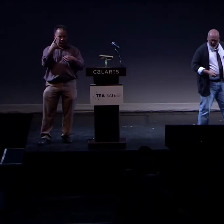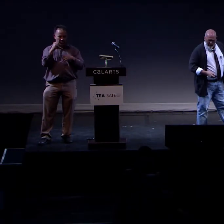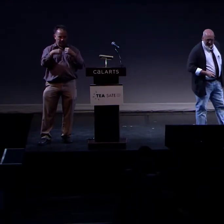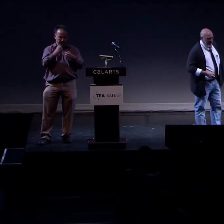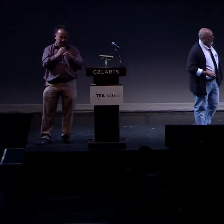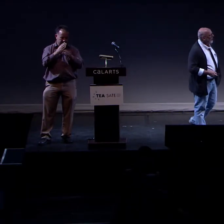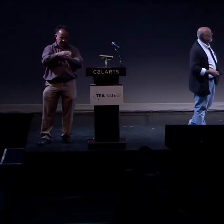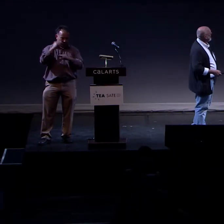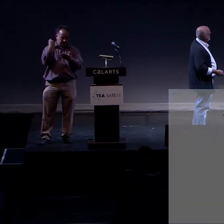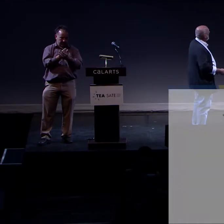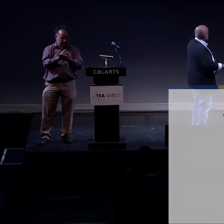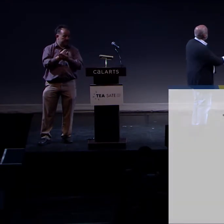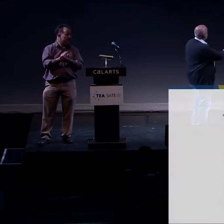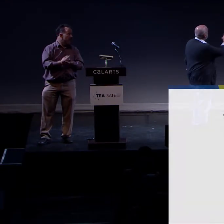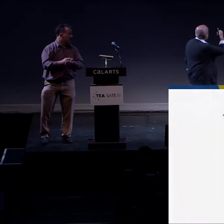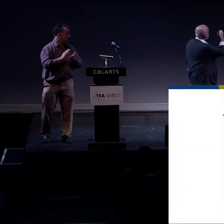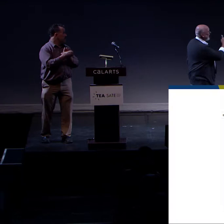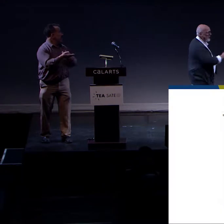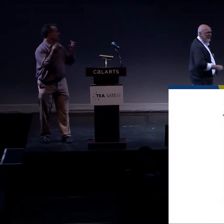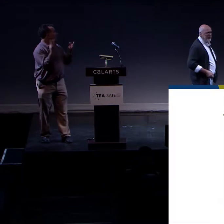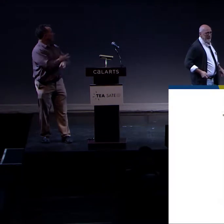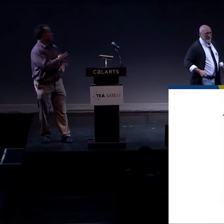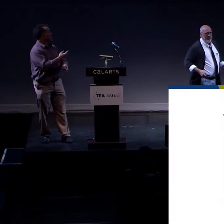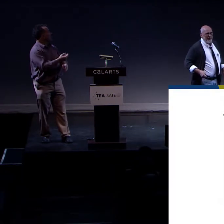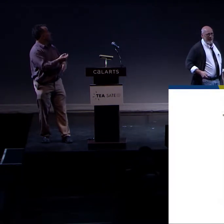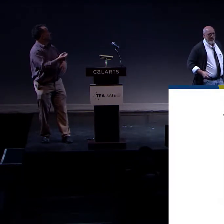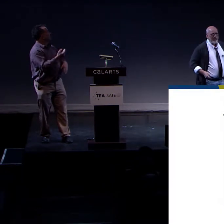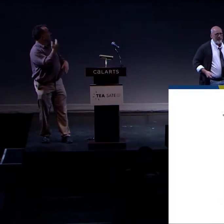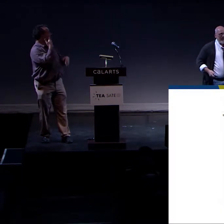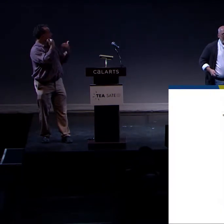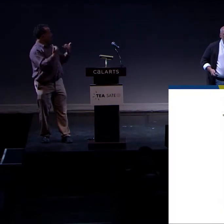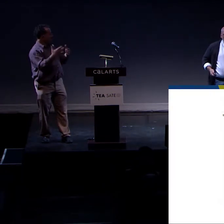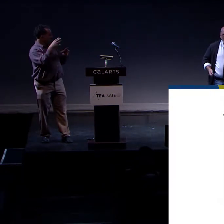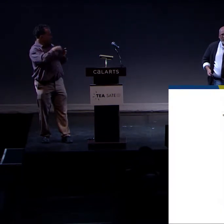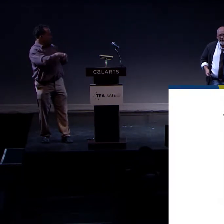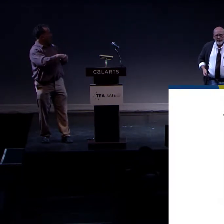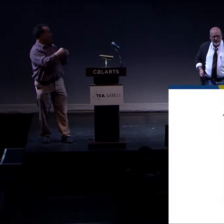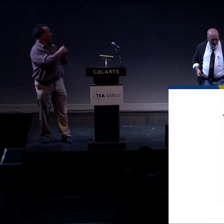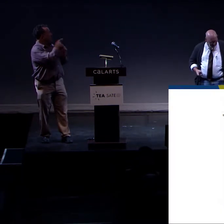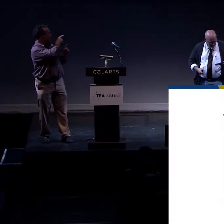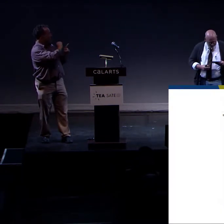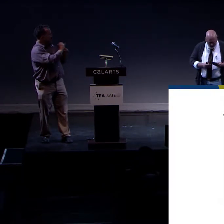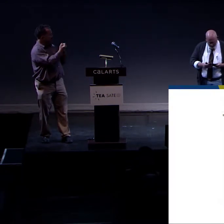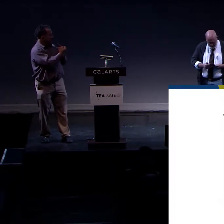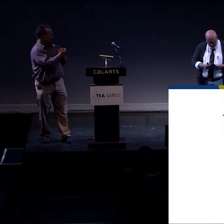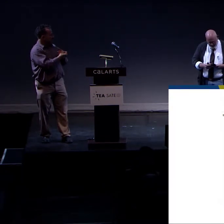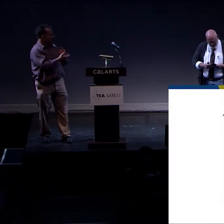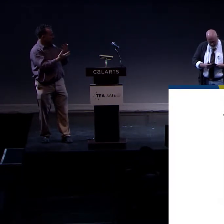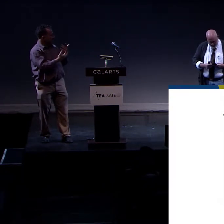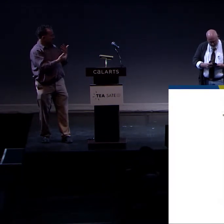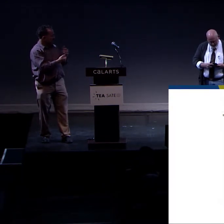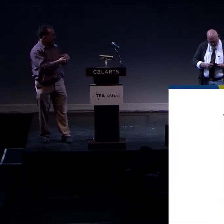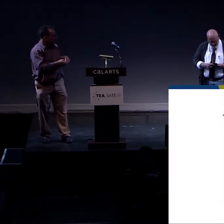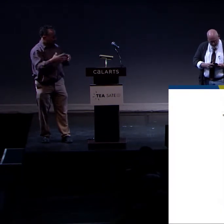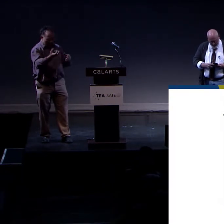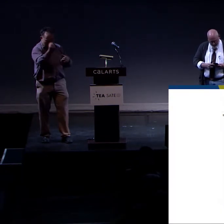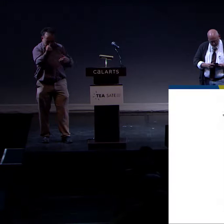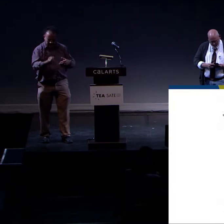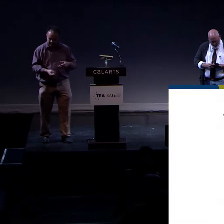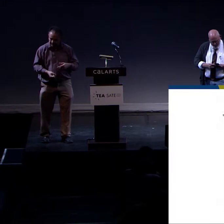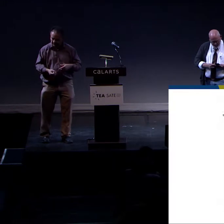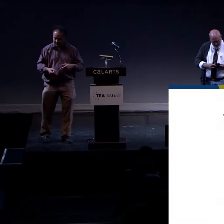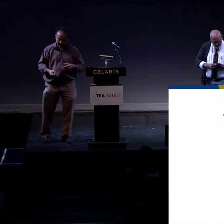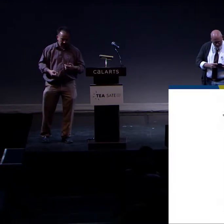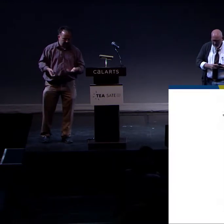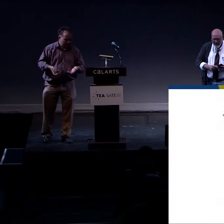graduated, it's gotten worse. You know, and we're all faced with this situation now. And hold on a sec.